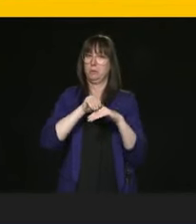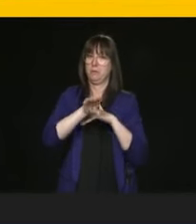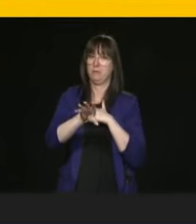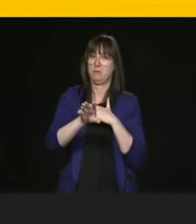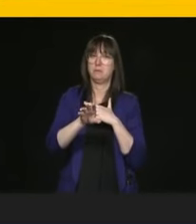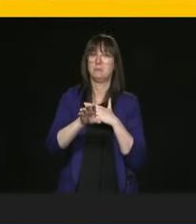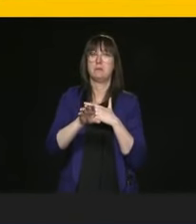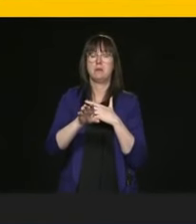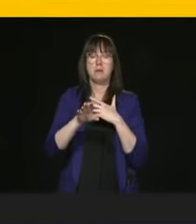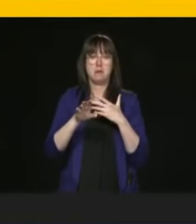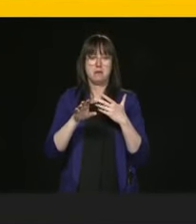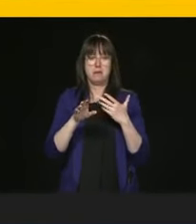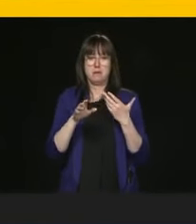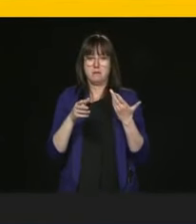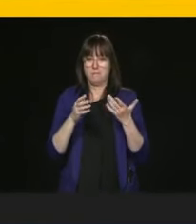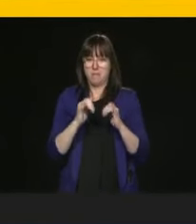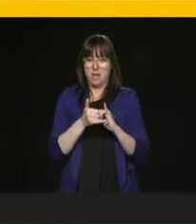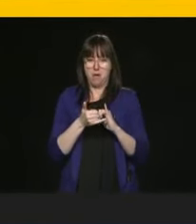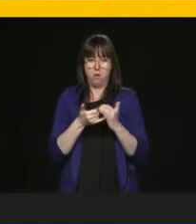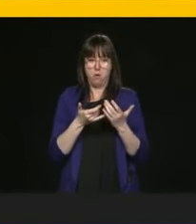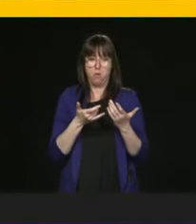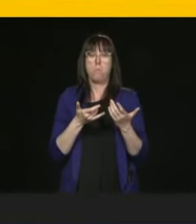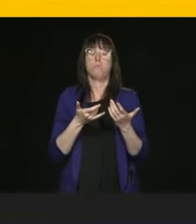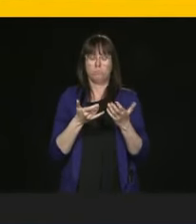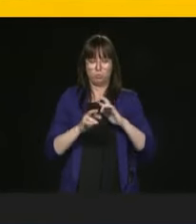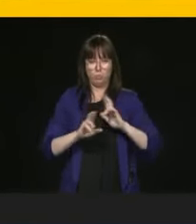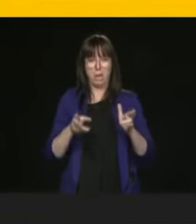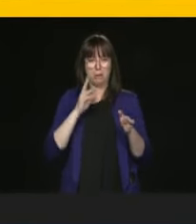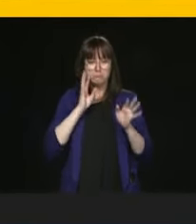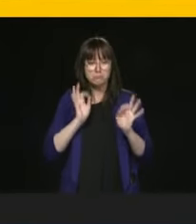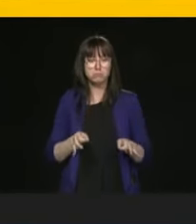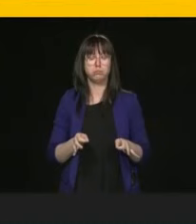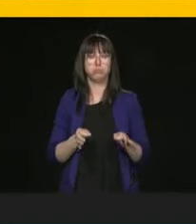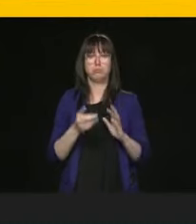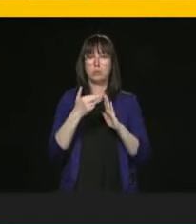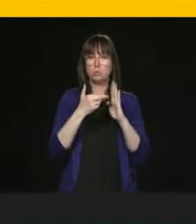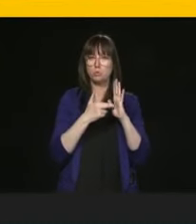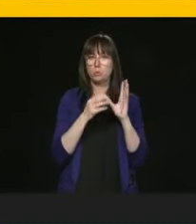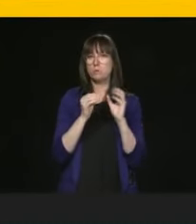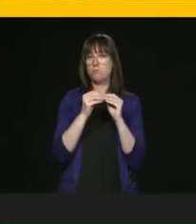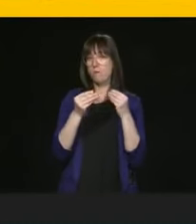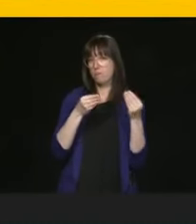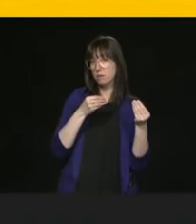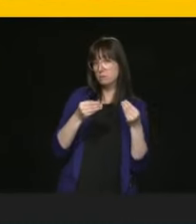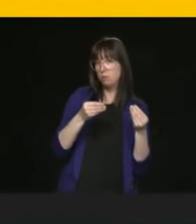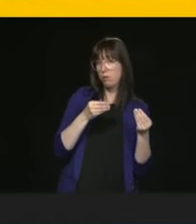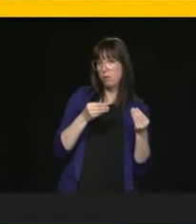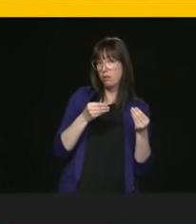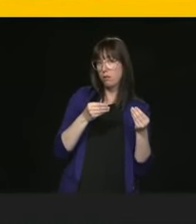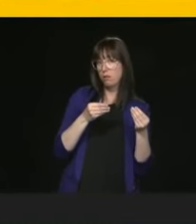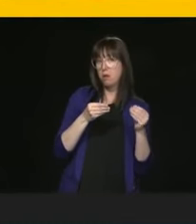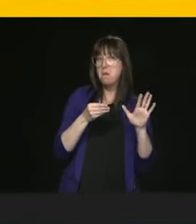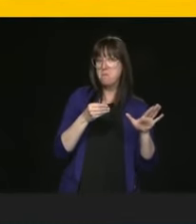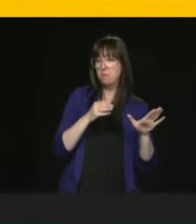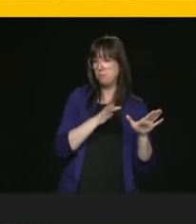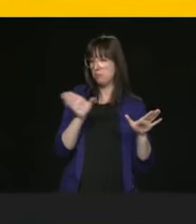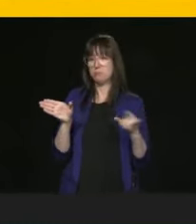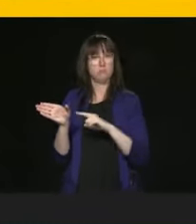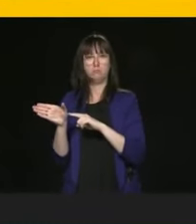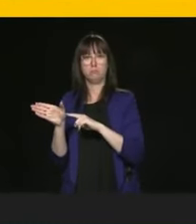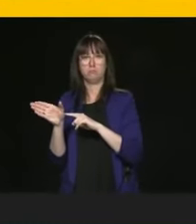consider perhaps easing some measures in one situation and not easing some measures in